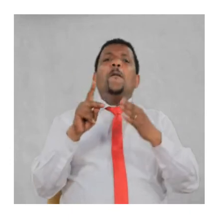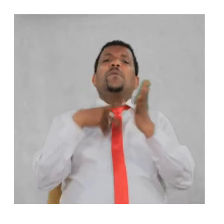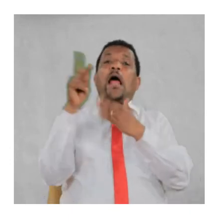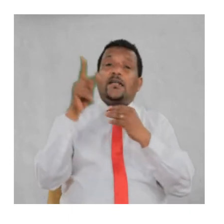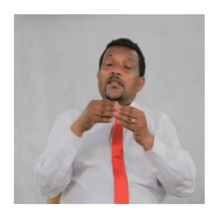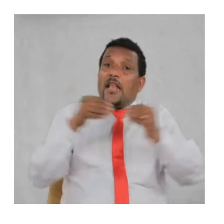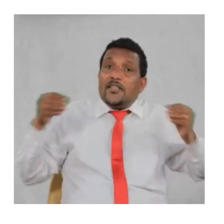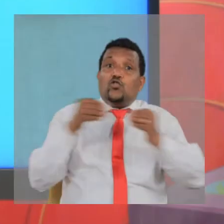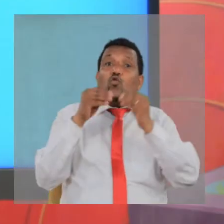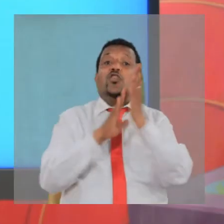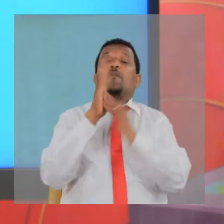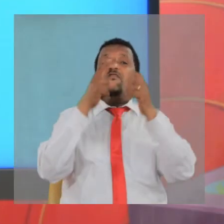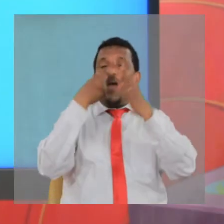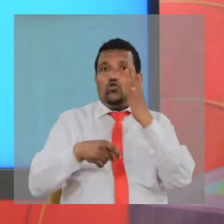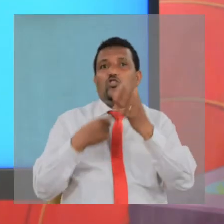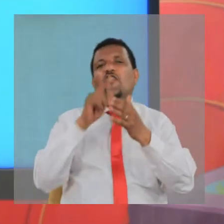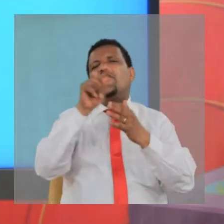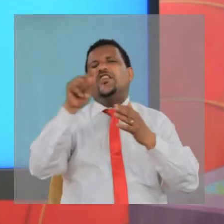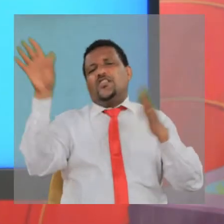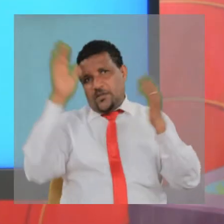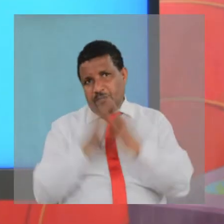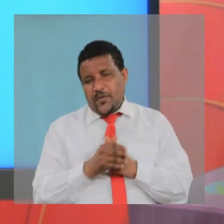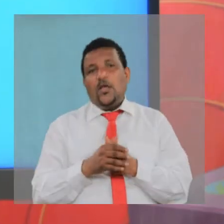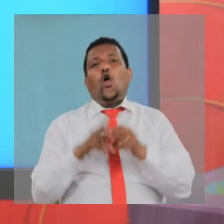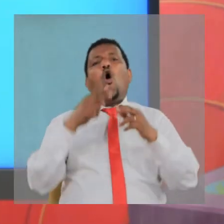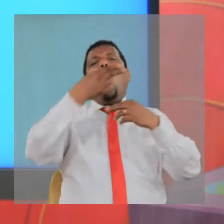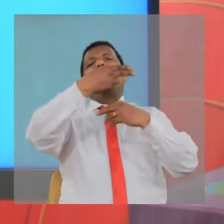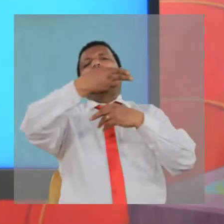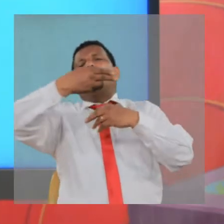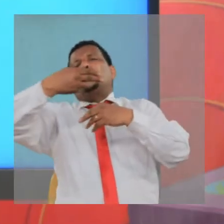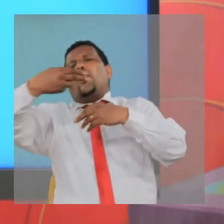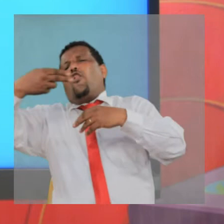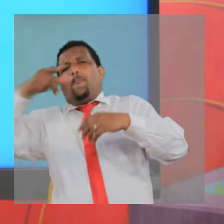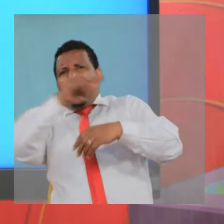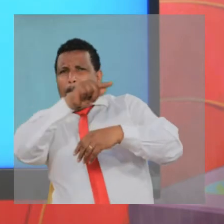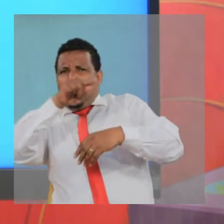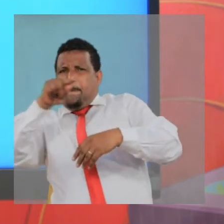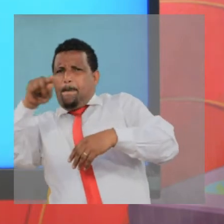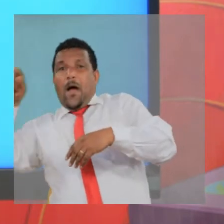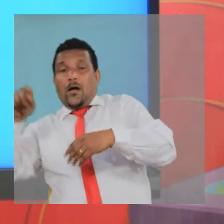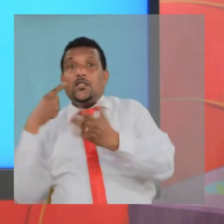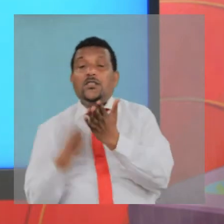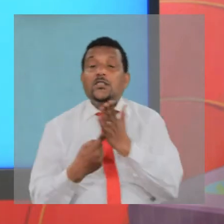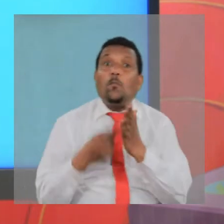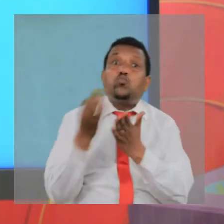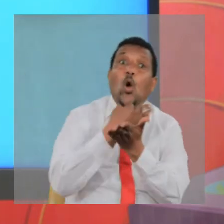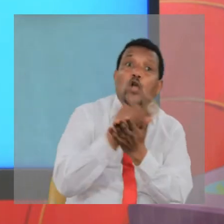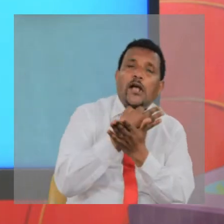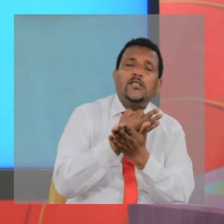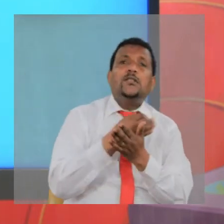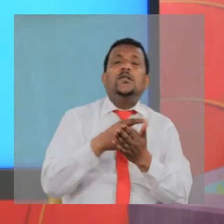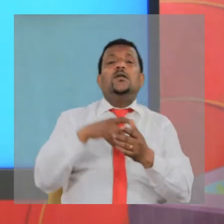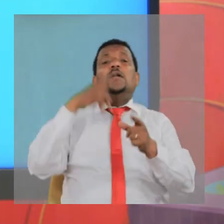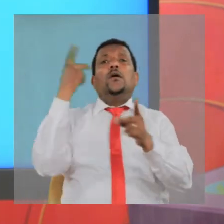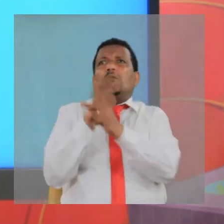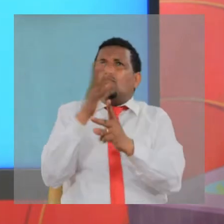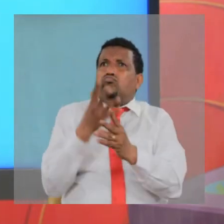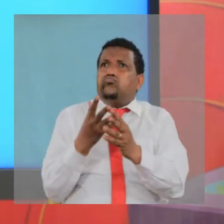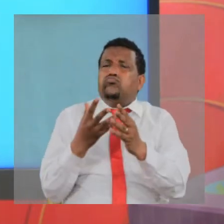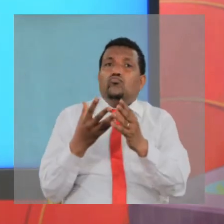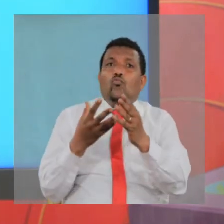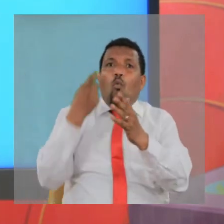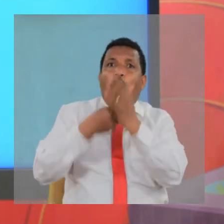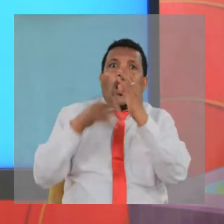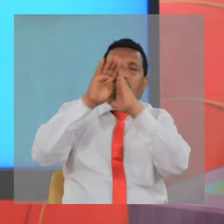is infinity. It is a horizontal straight line demand curve. Products with unexpected price discount